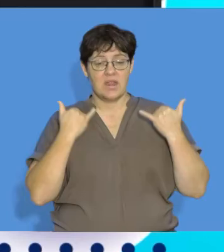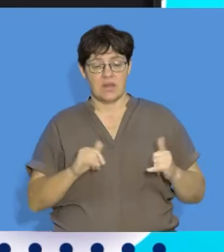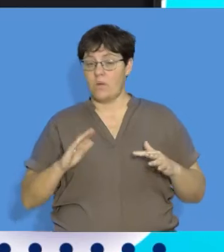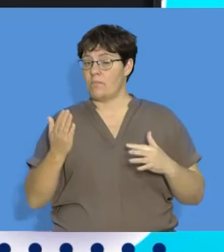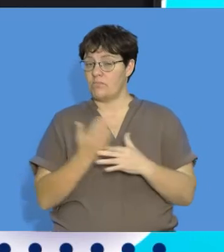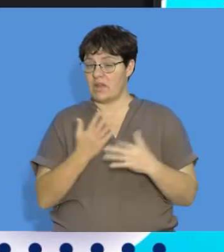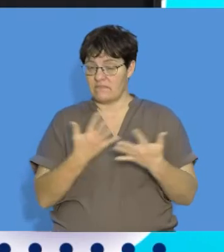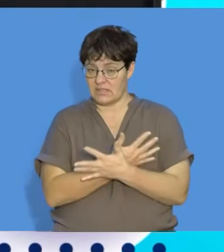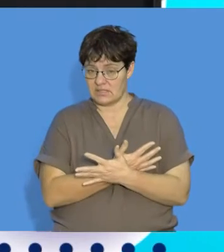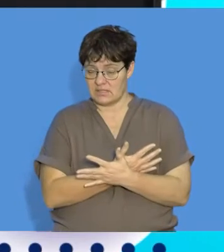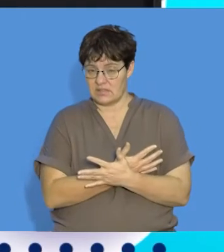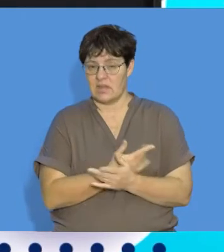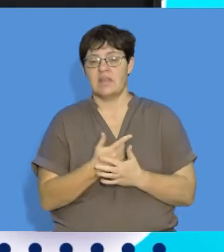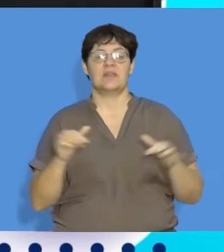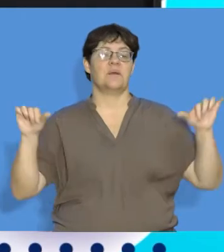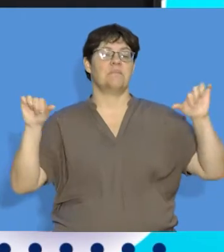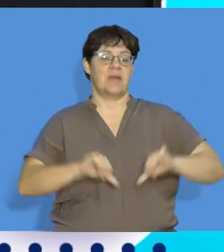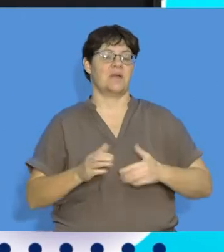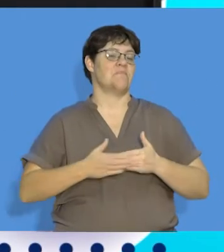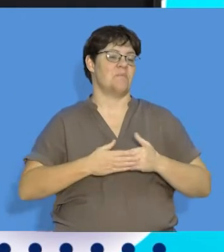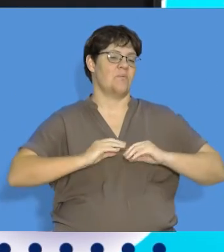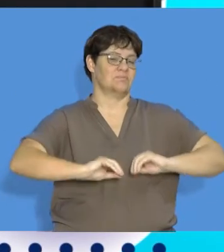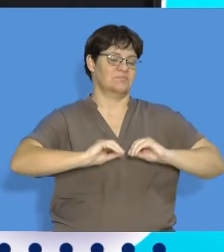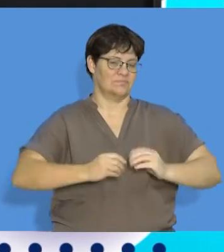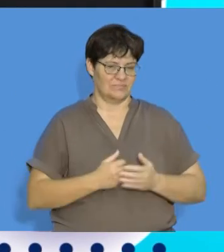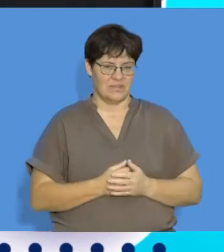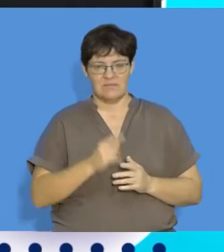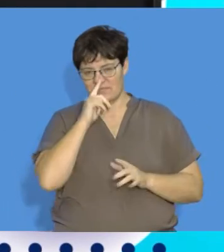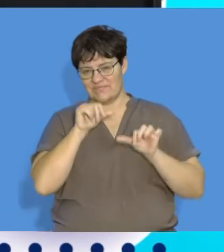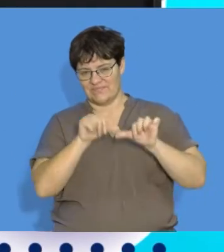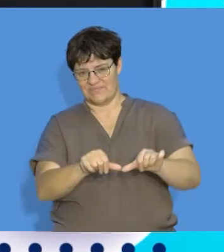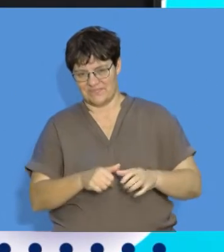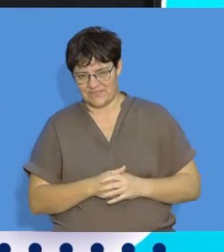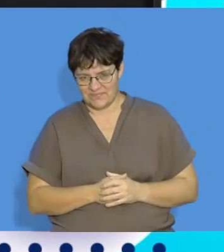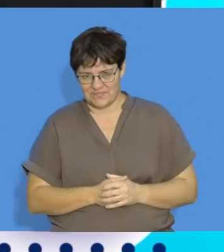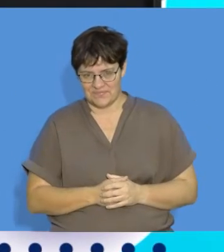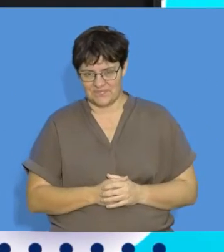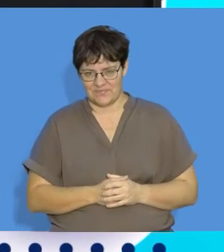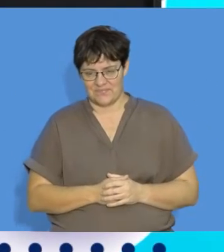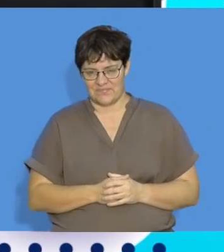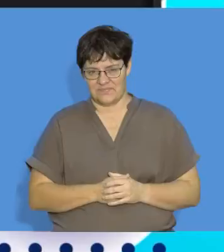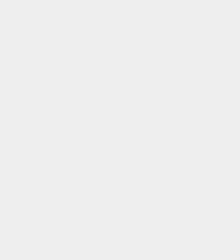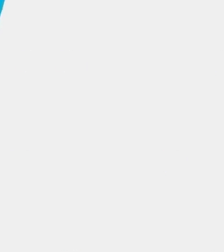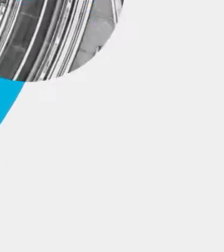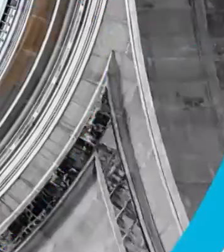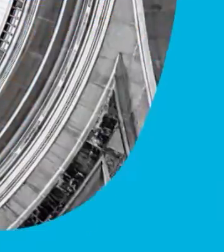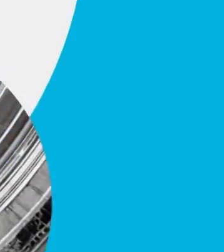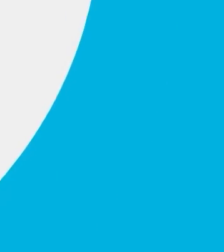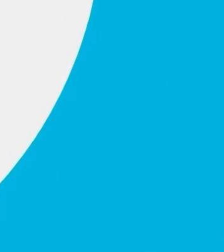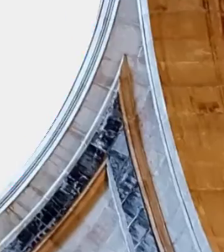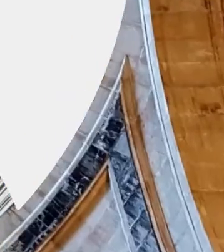fun, but for now, I want us to take a quick ad break and we'll come back with some more work to do. Please stay tuned.